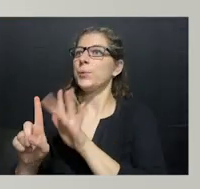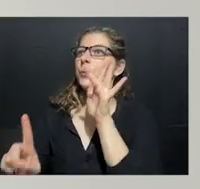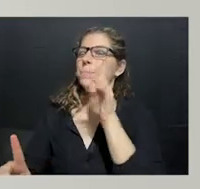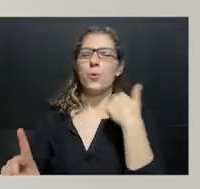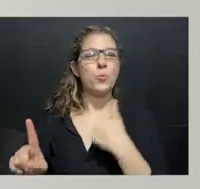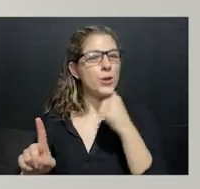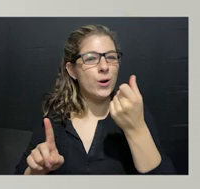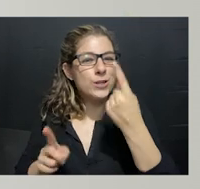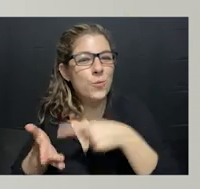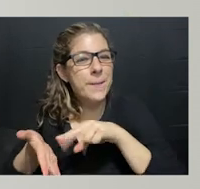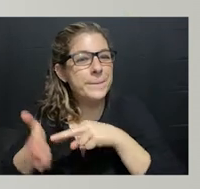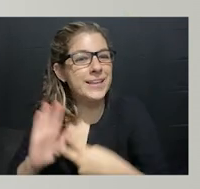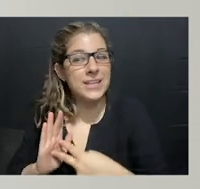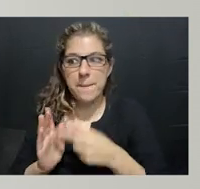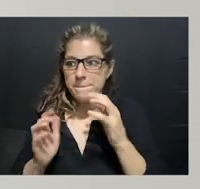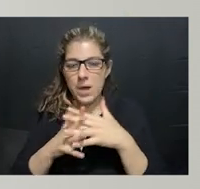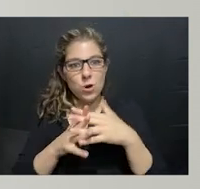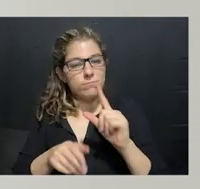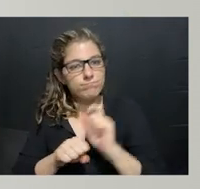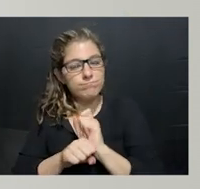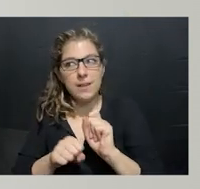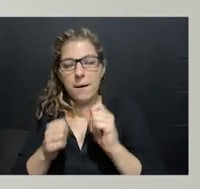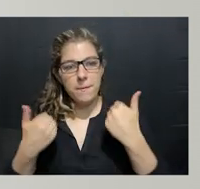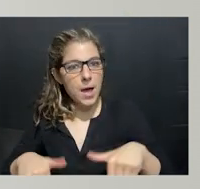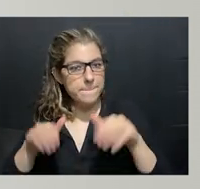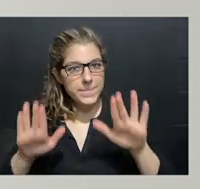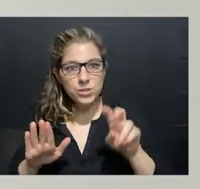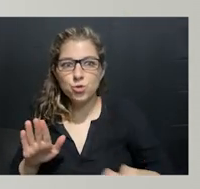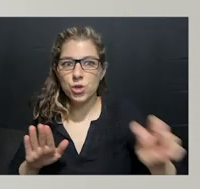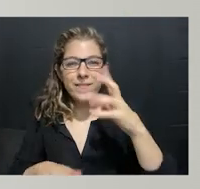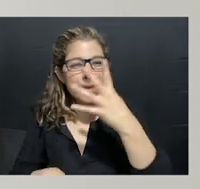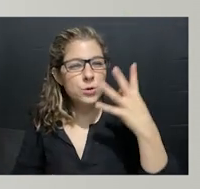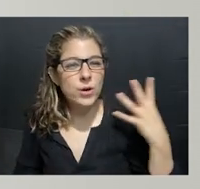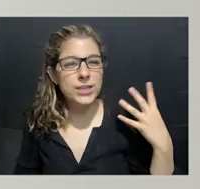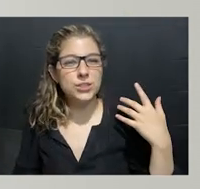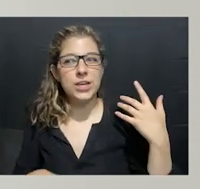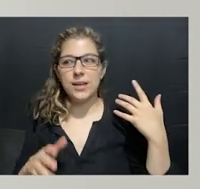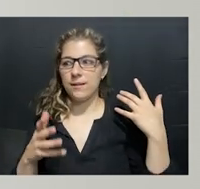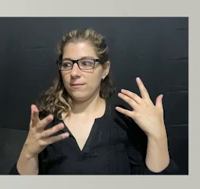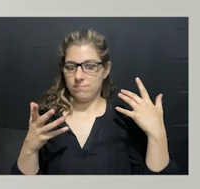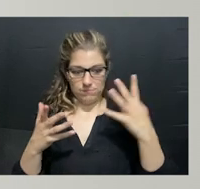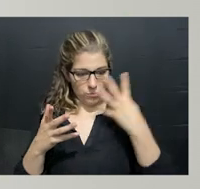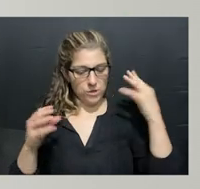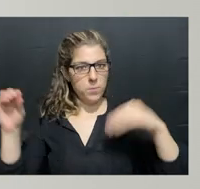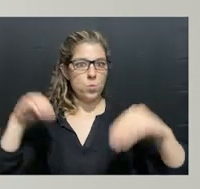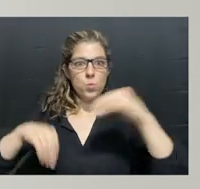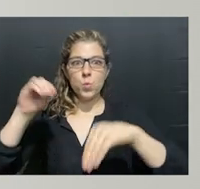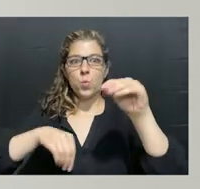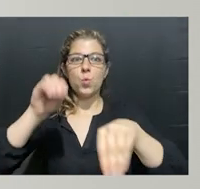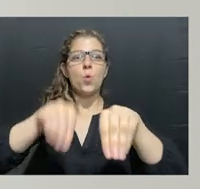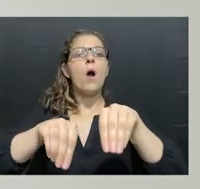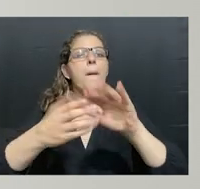appreciate what it means. There's an exceptional journey of immigration in the United States that's led to the strength